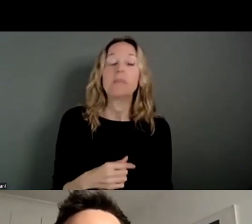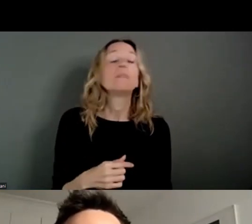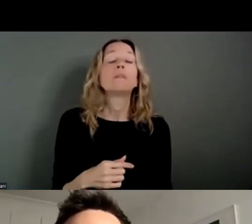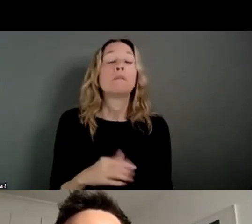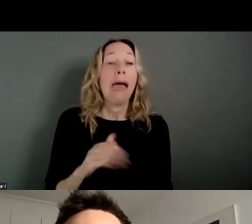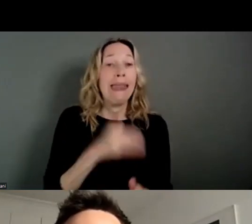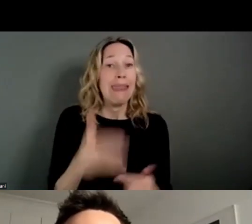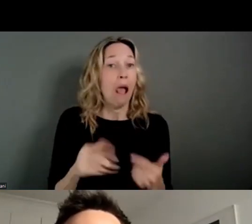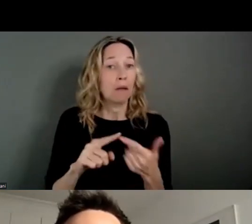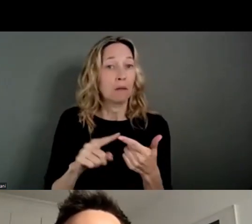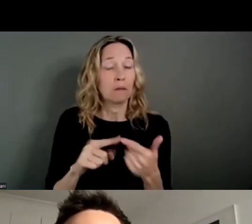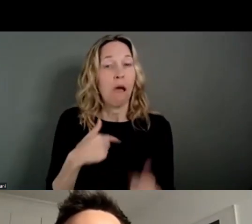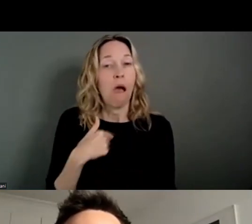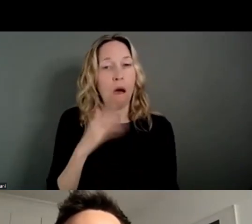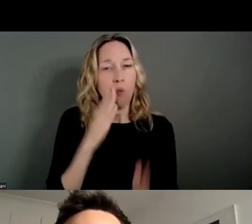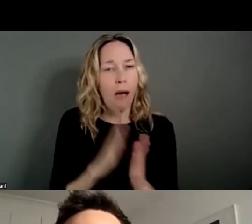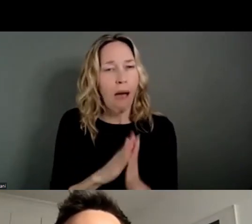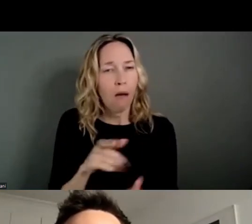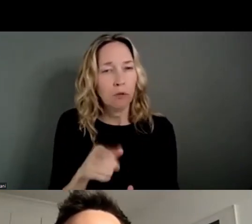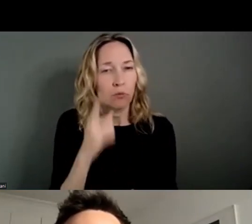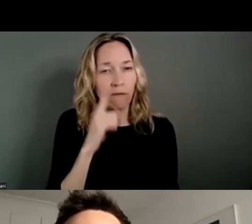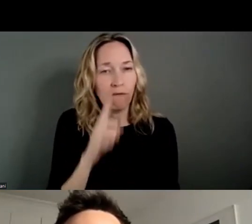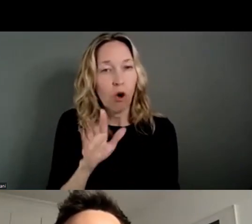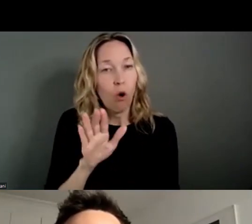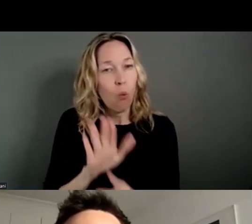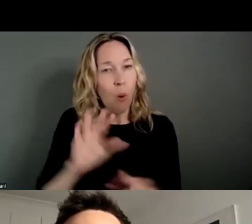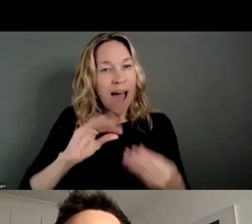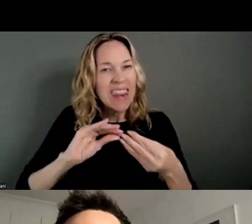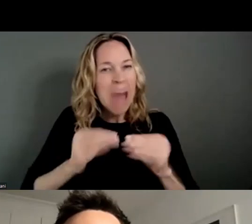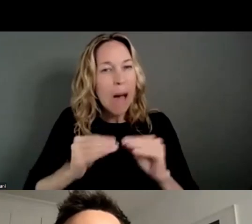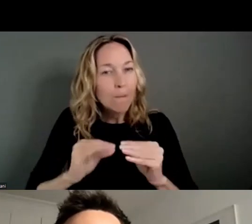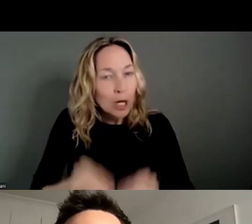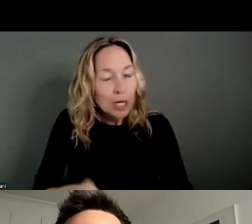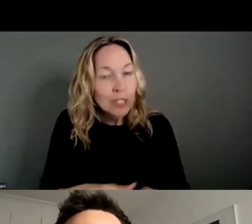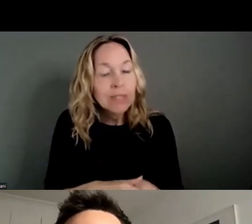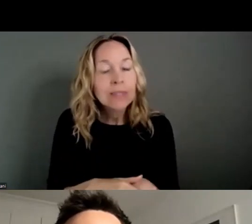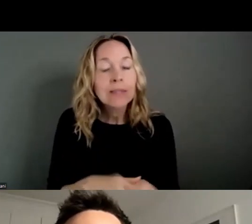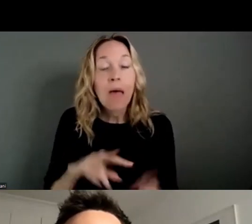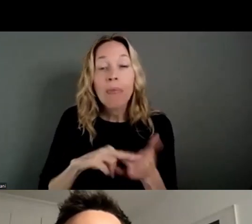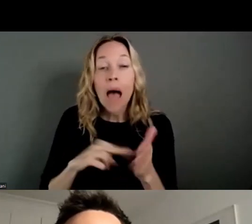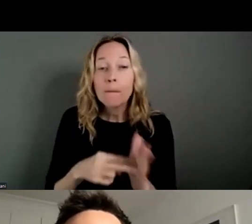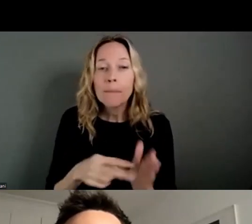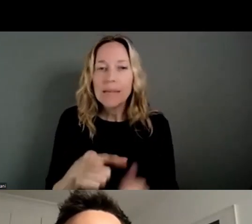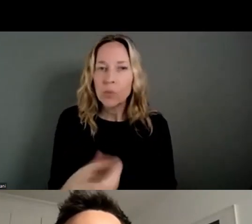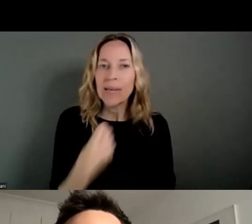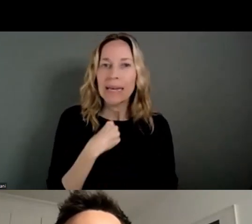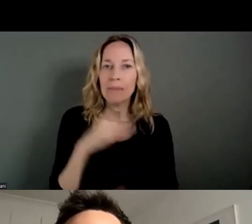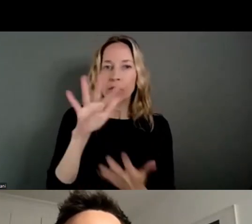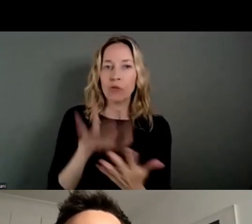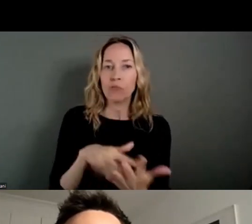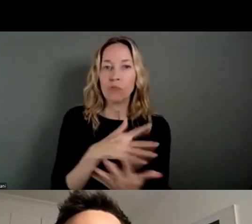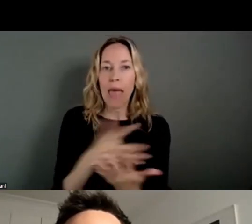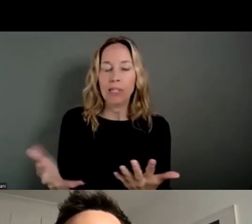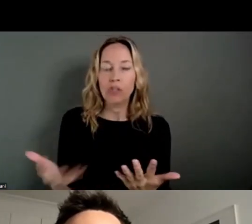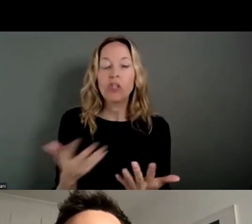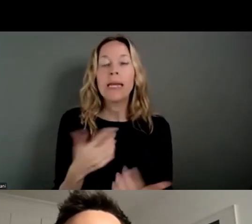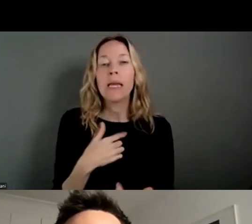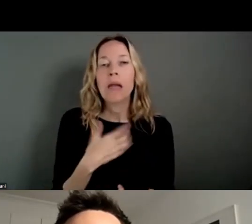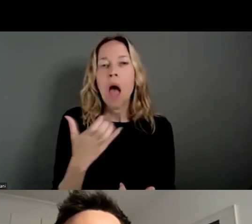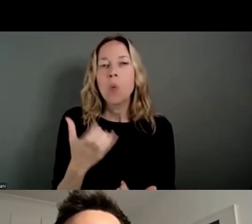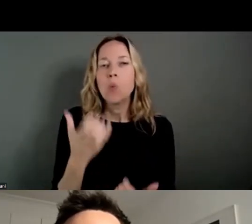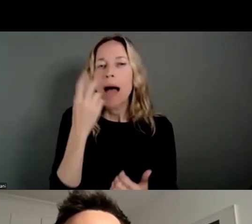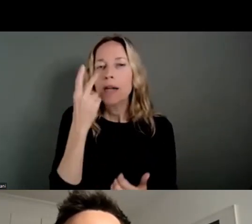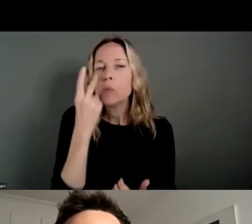a spreadsheet of where you've been working over a period of time. Now, COVID has kind of thrown a wrench into